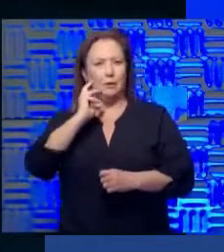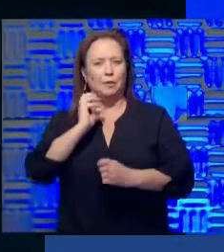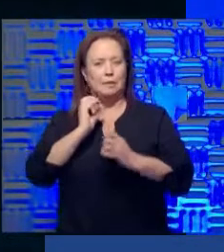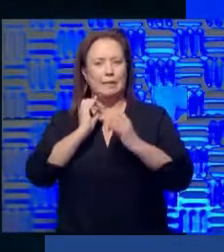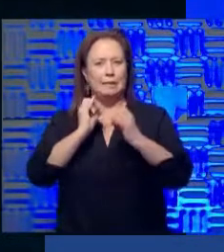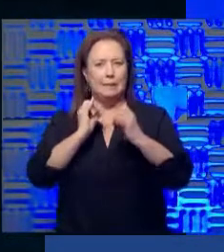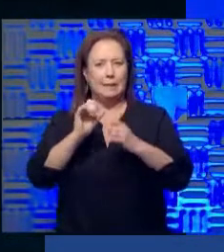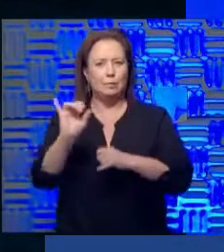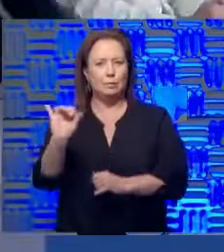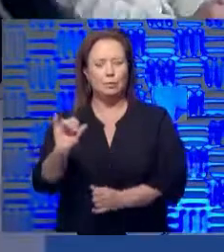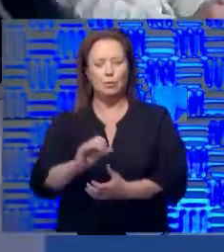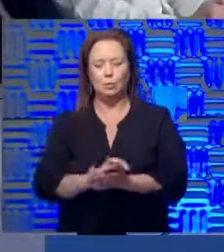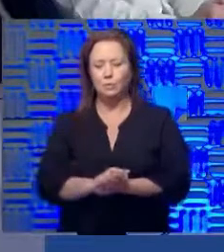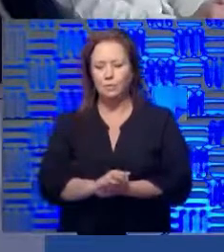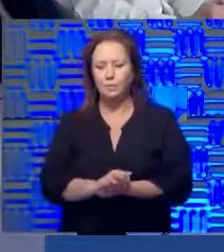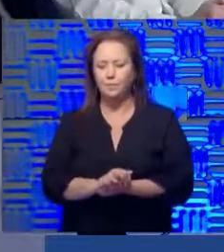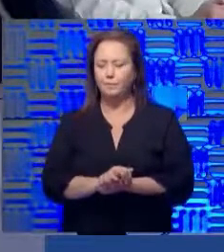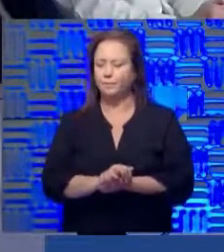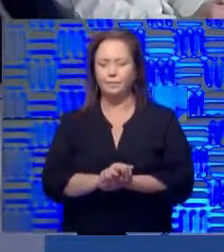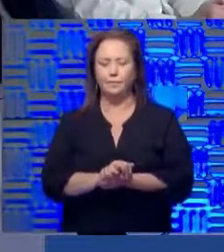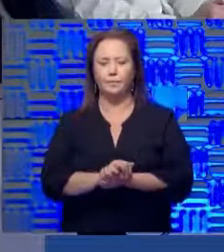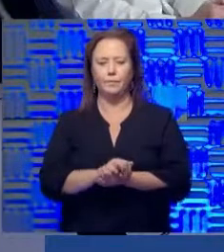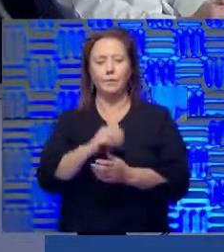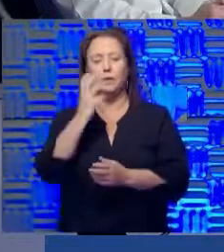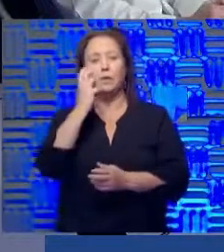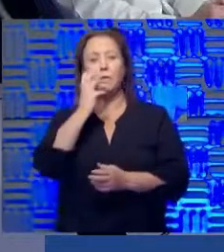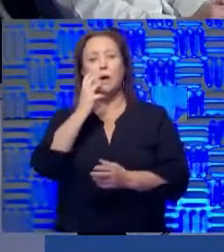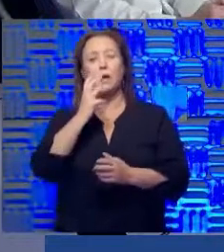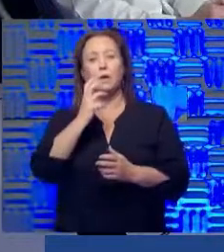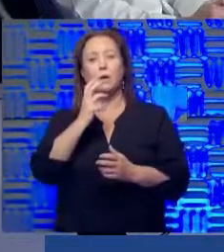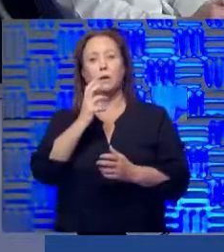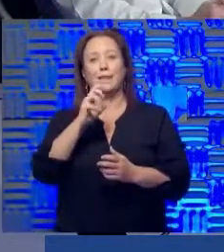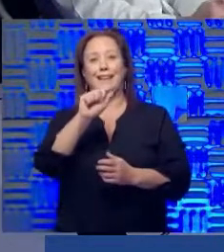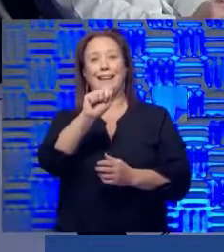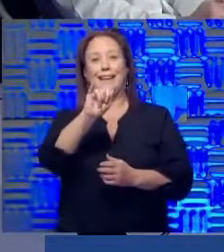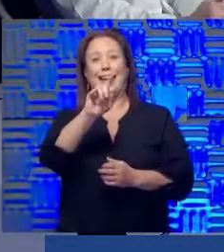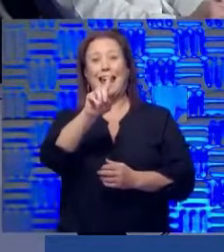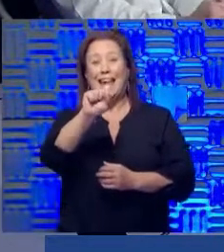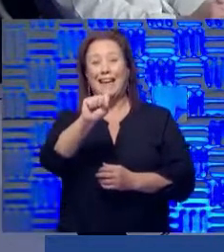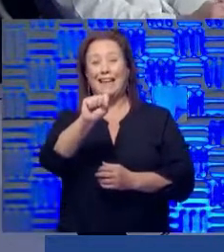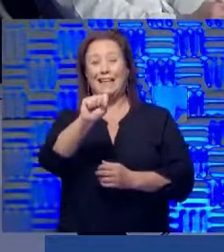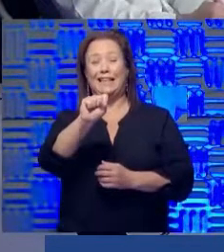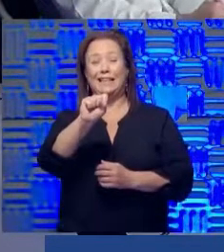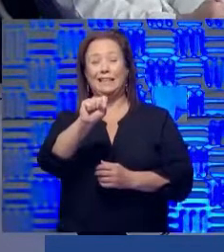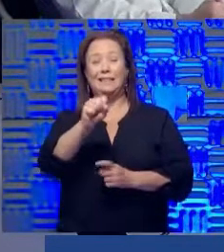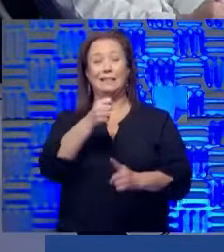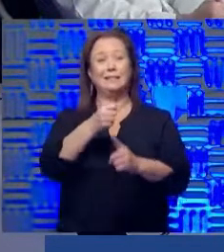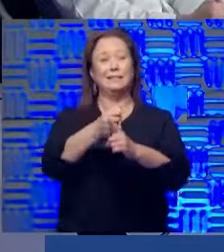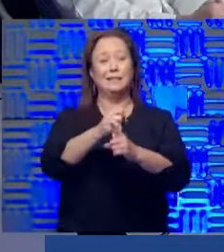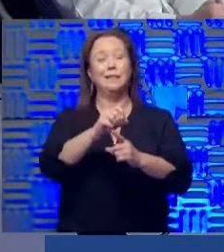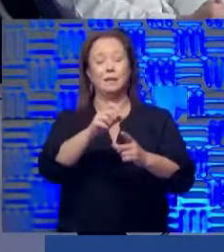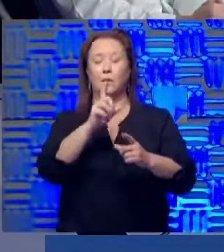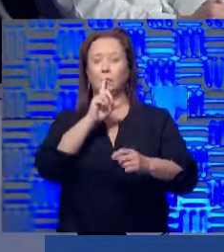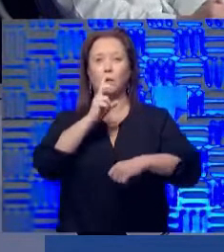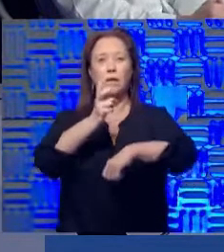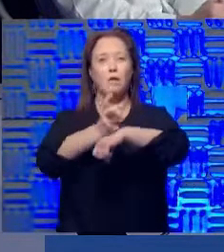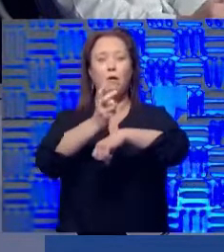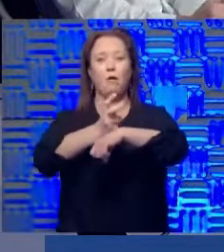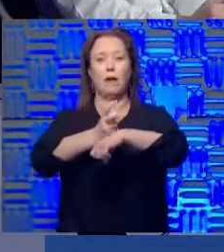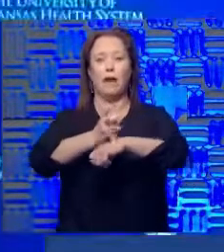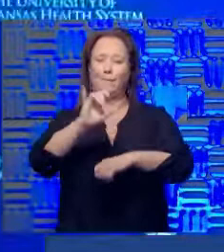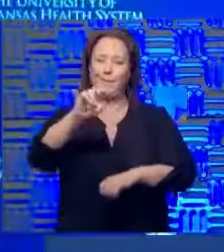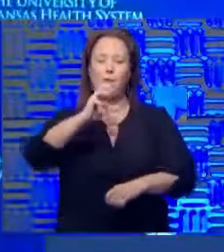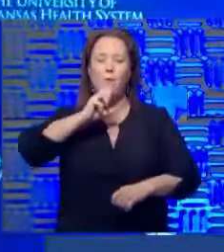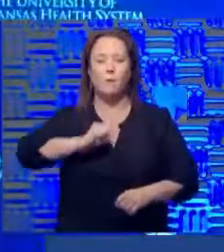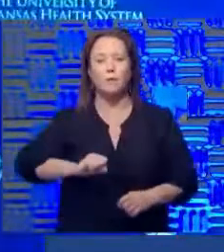on. And it is, man, I went through the AIDS epidemic. That was really hard. I am that old. But